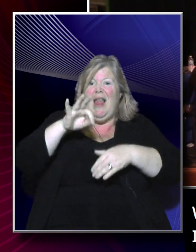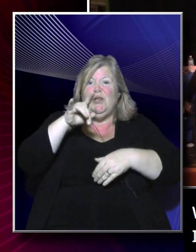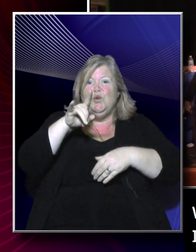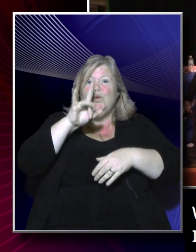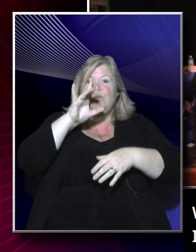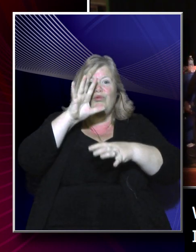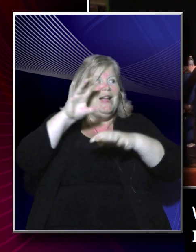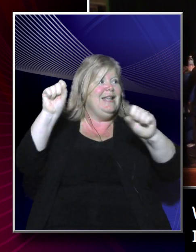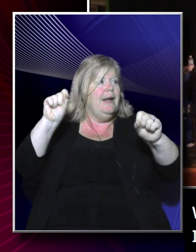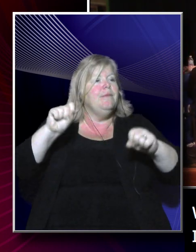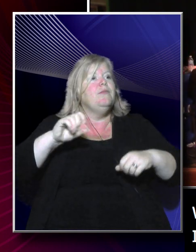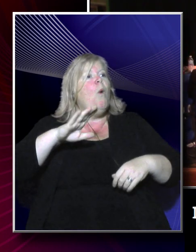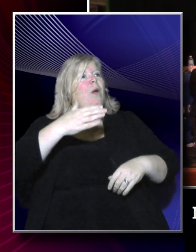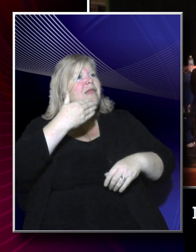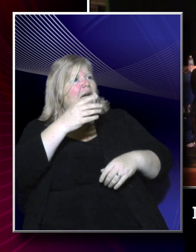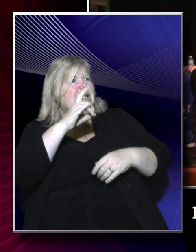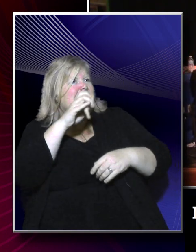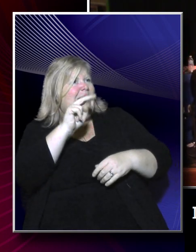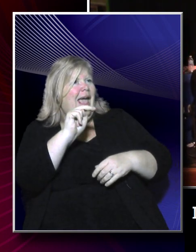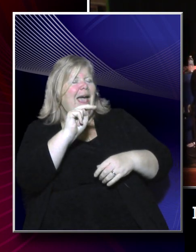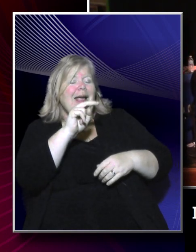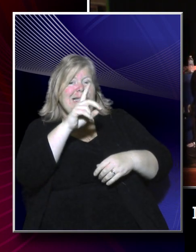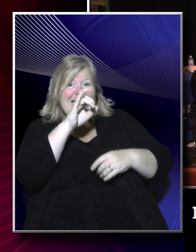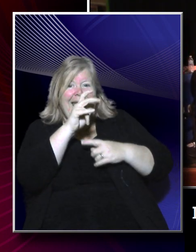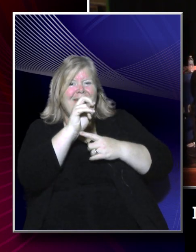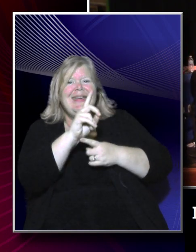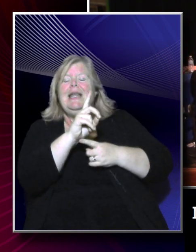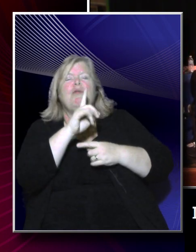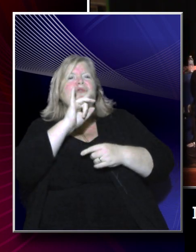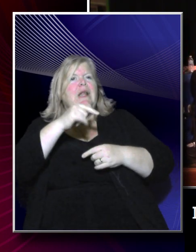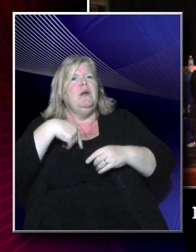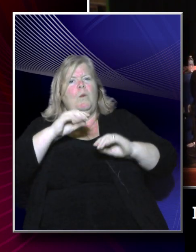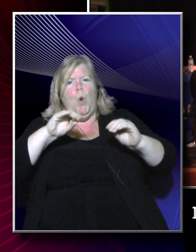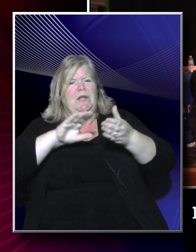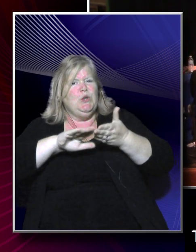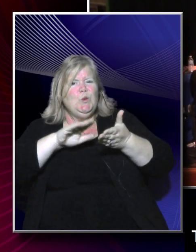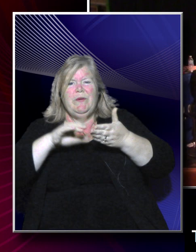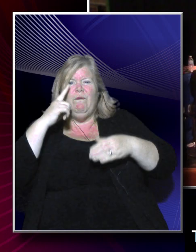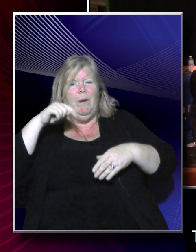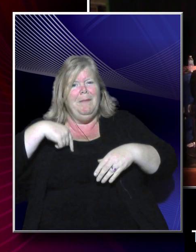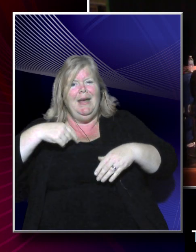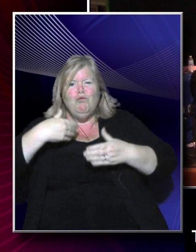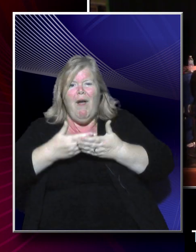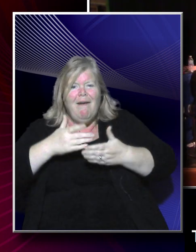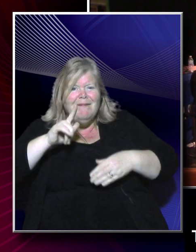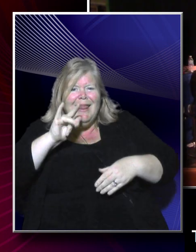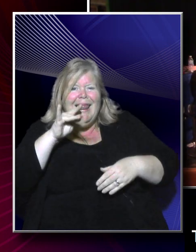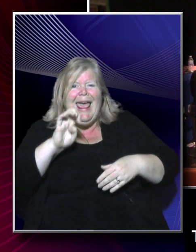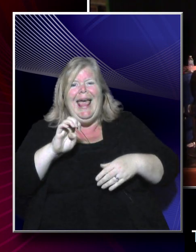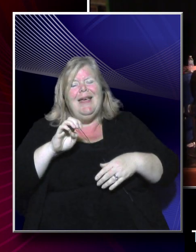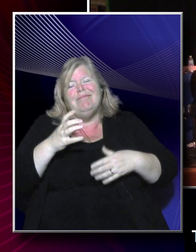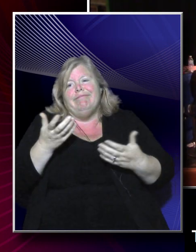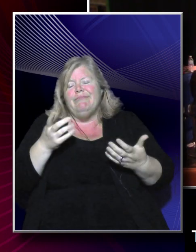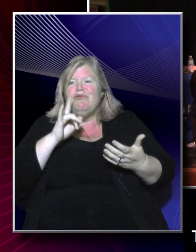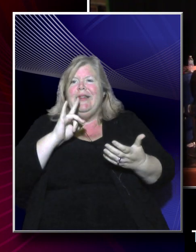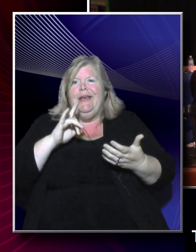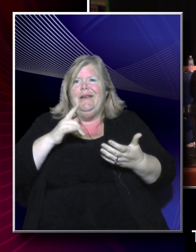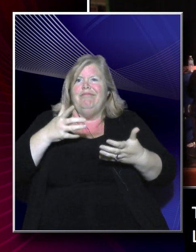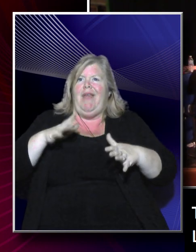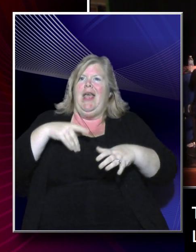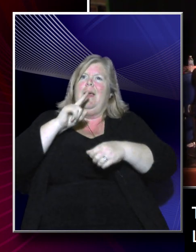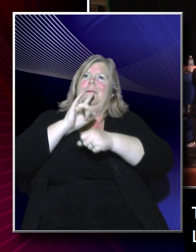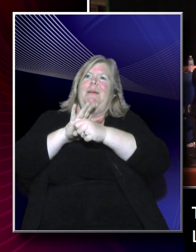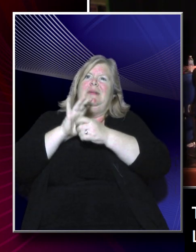Well, thanks, David. I appreciate that. And there's no excuses for meeting board meetings and being late to those things other than the commitments I have for